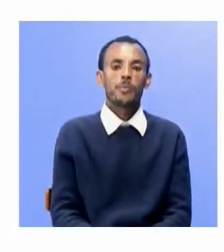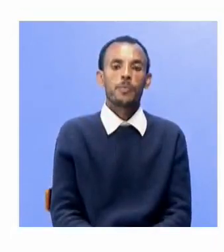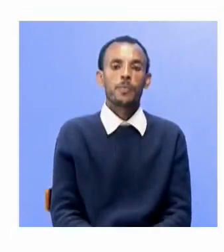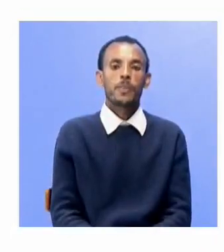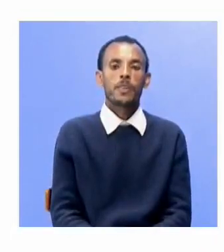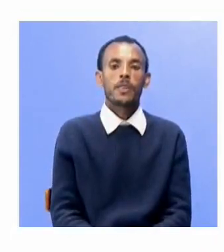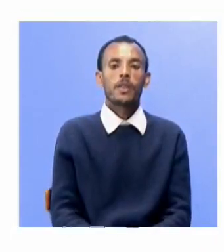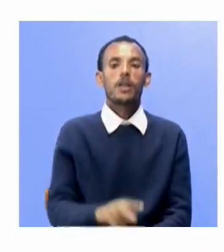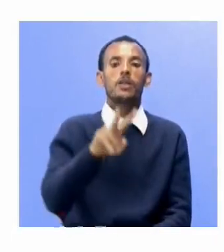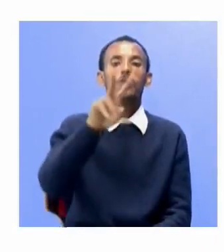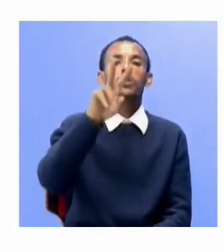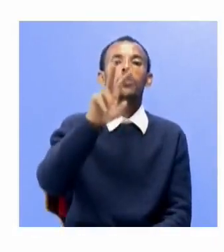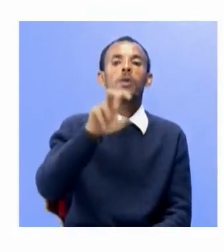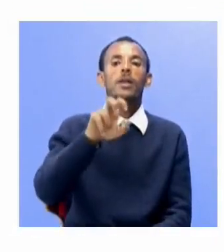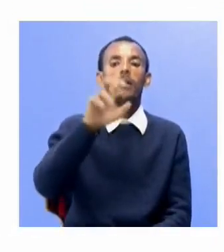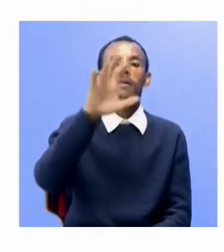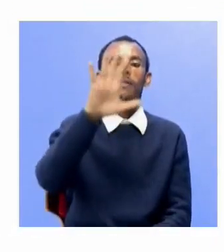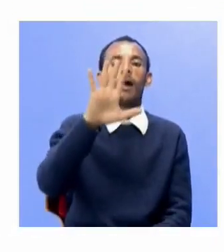25 students